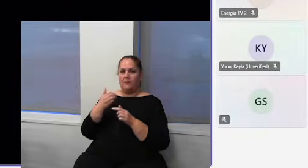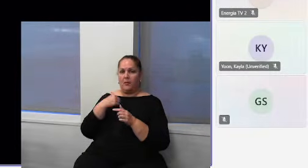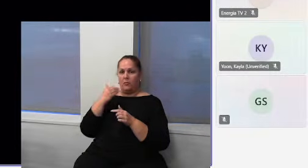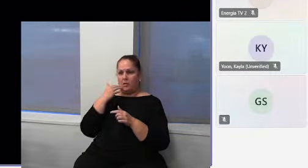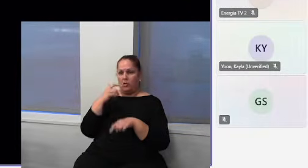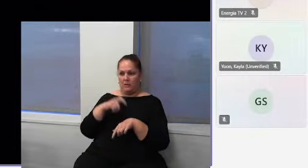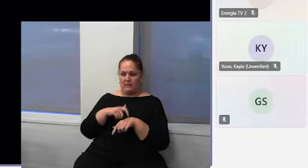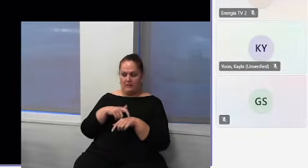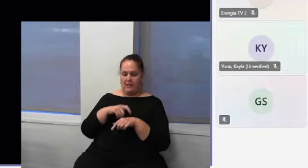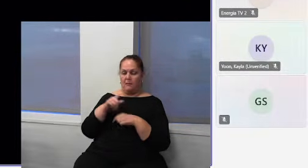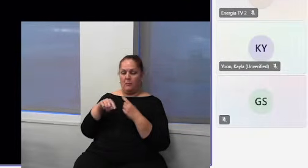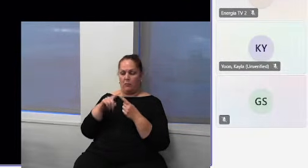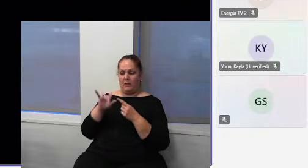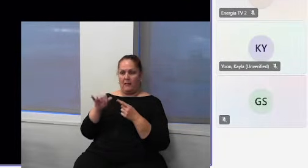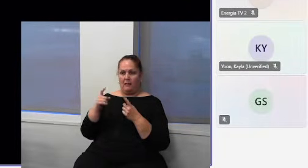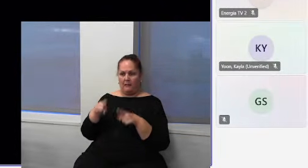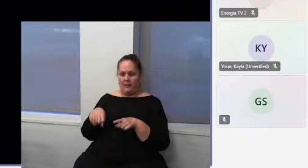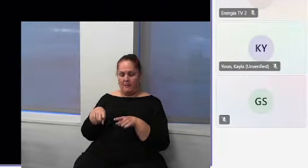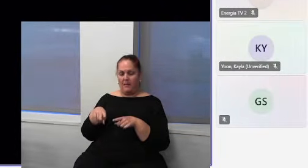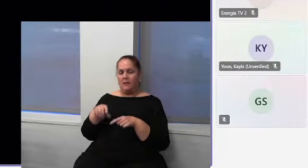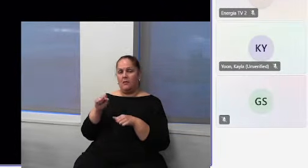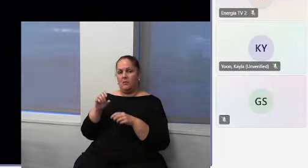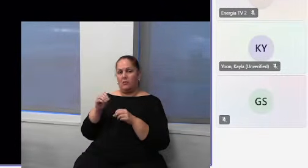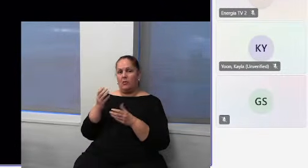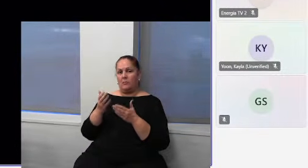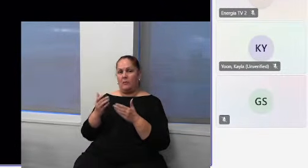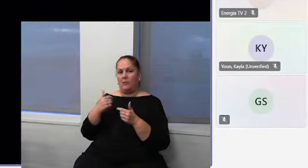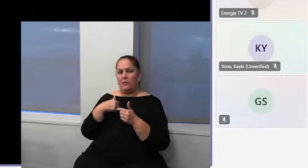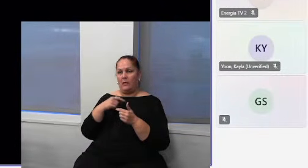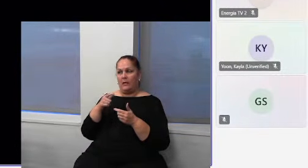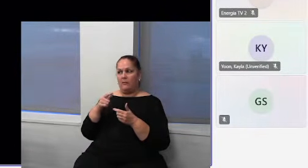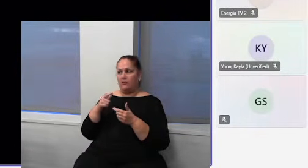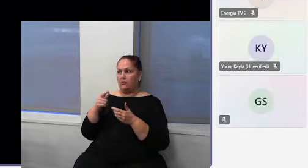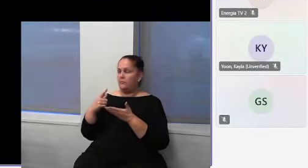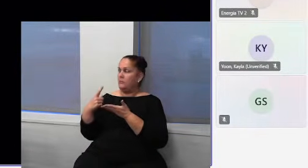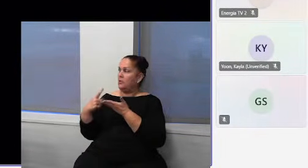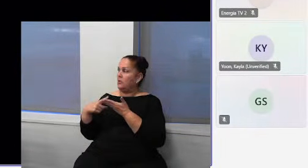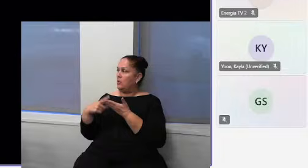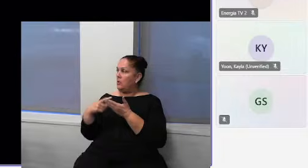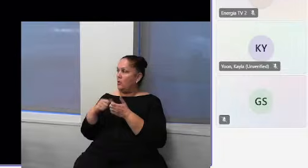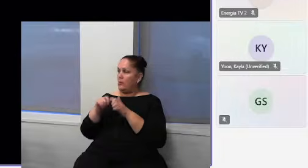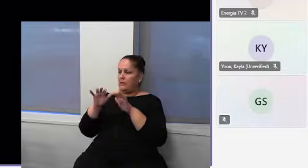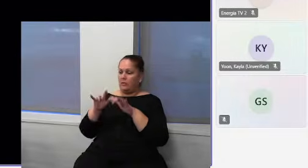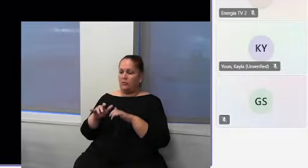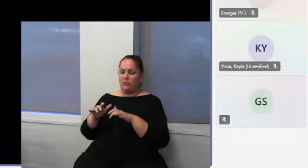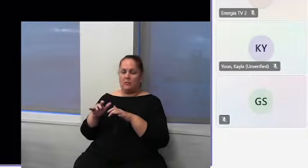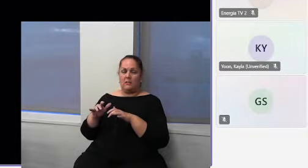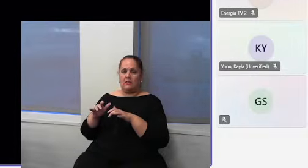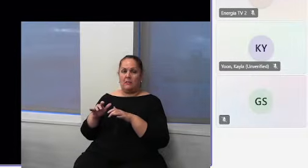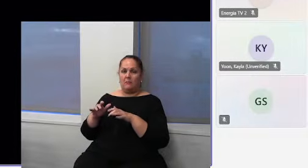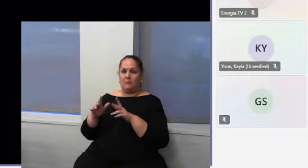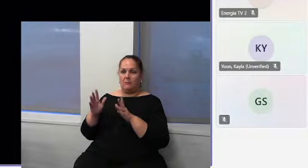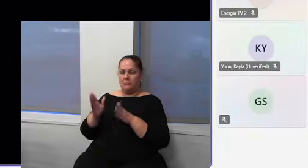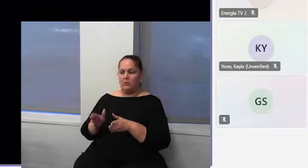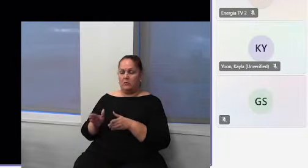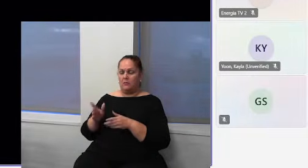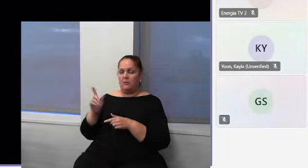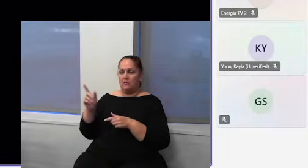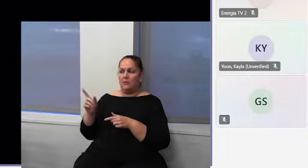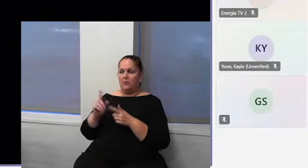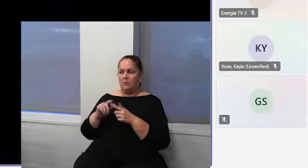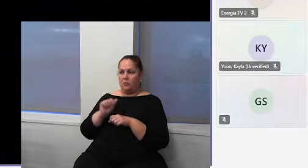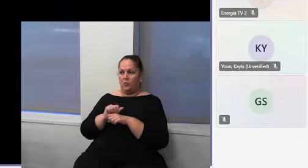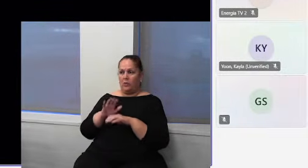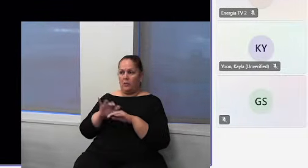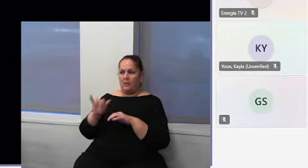minutes. We know the time when that happened, so we may have to talk with the transcript